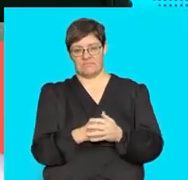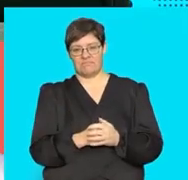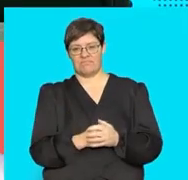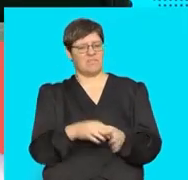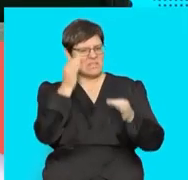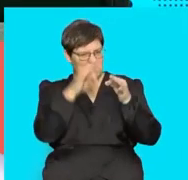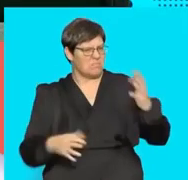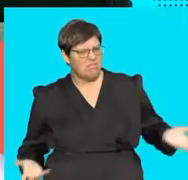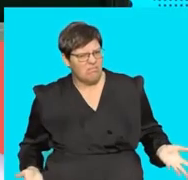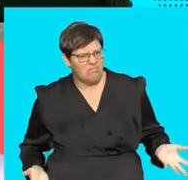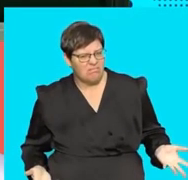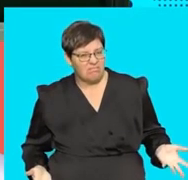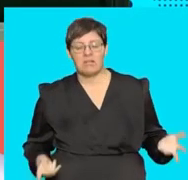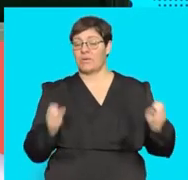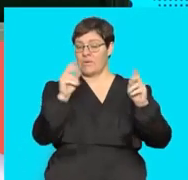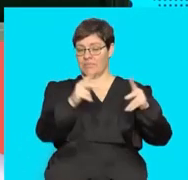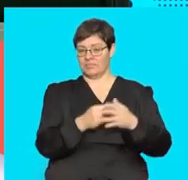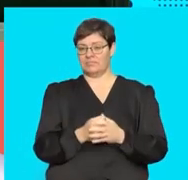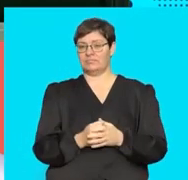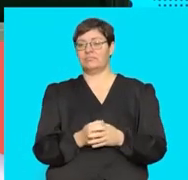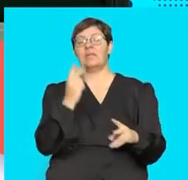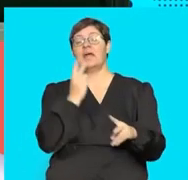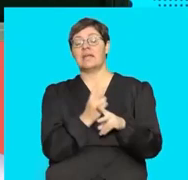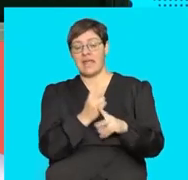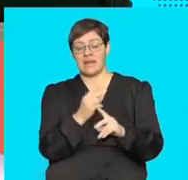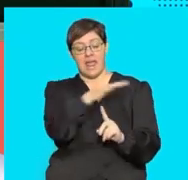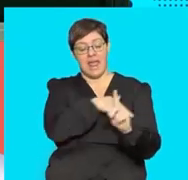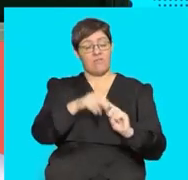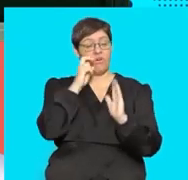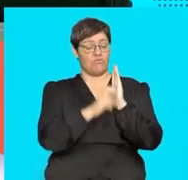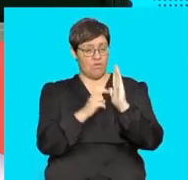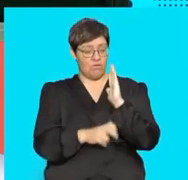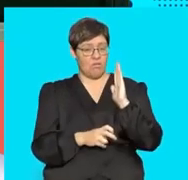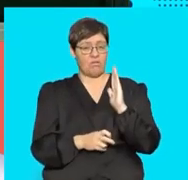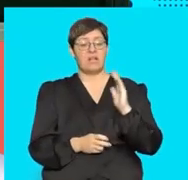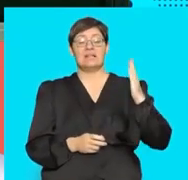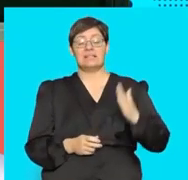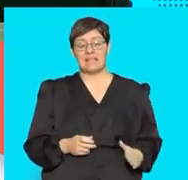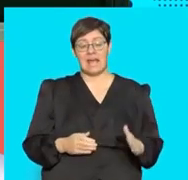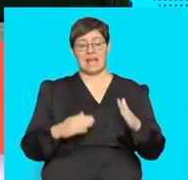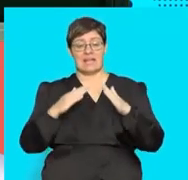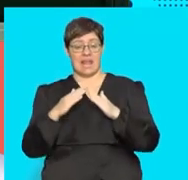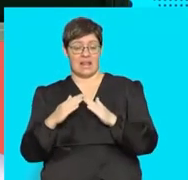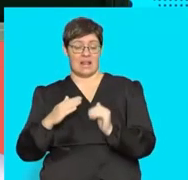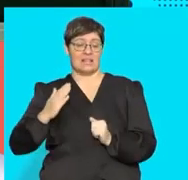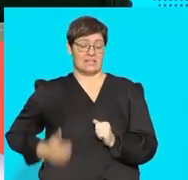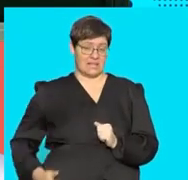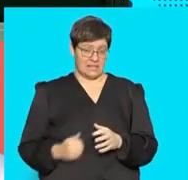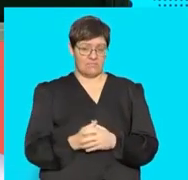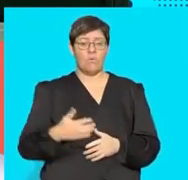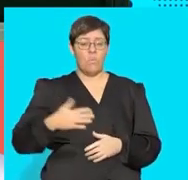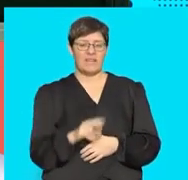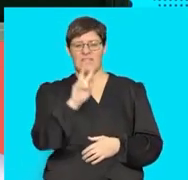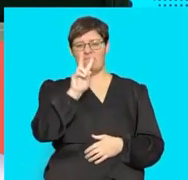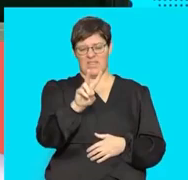Okay, that was pretty simple, right? Okay, so again, remember when we're dealing with area rule, we want to find side, angle, side. And we're kind of